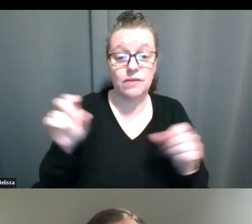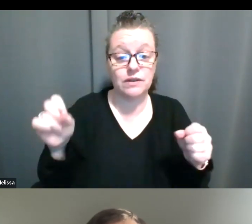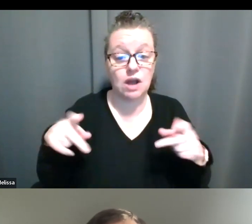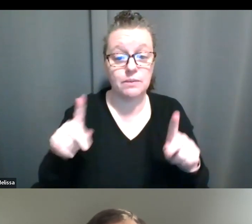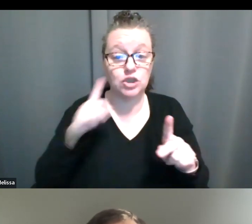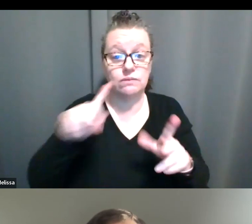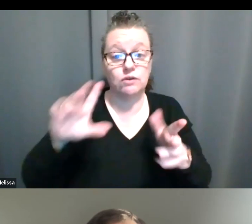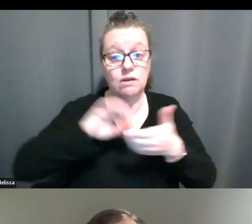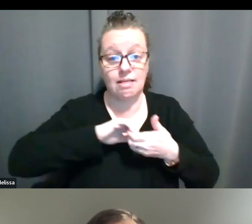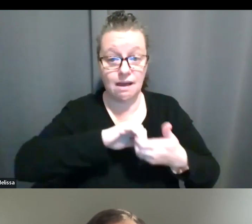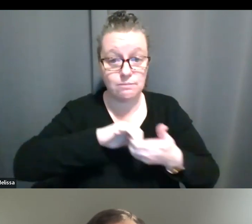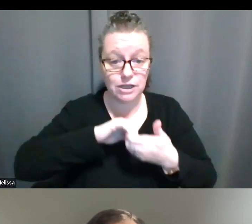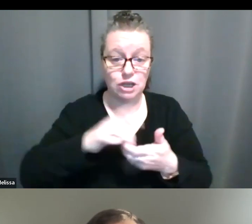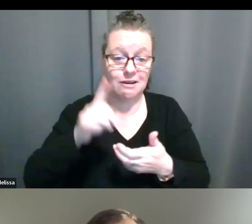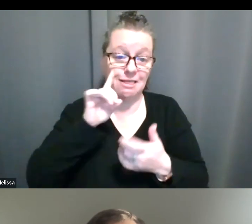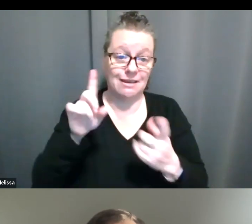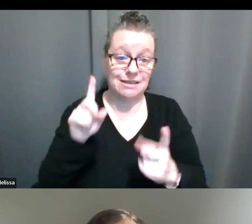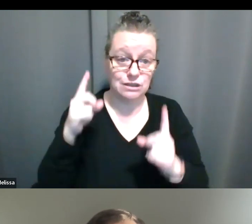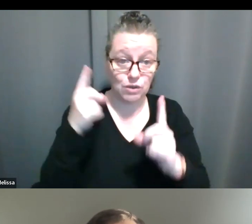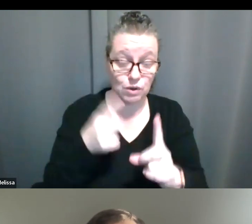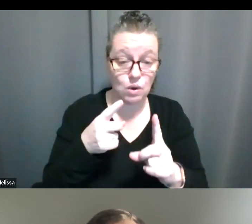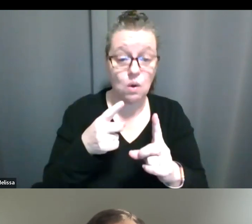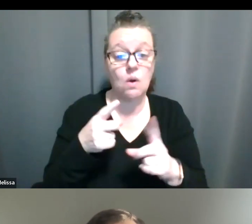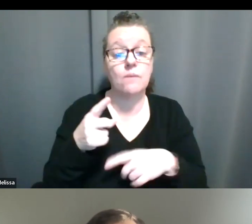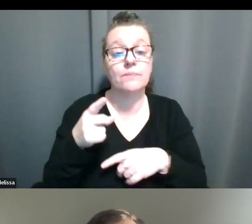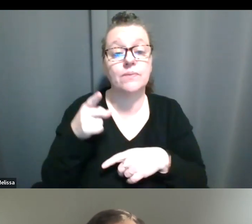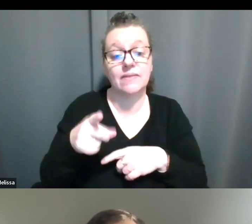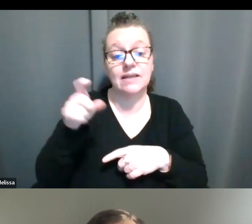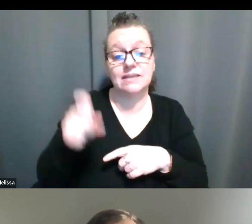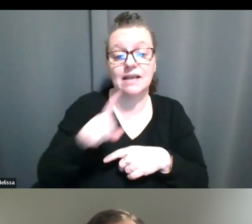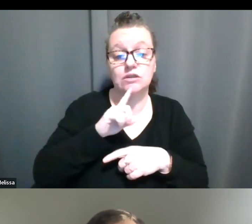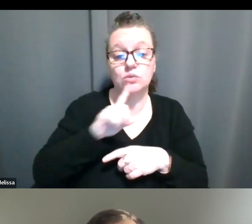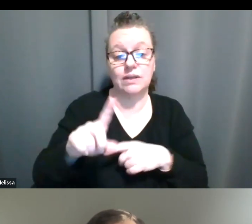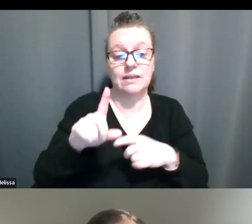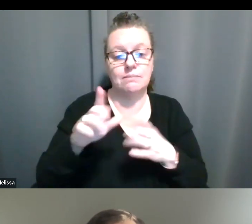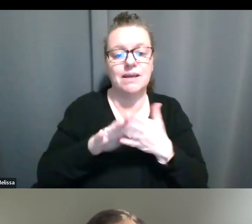for collaboration, I think is the goal. Ultimately, this has to really get planned.